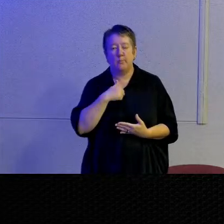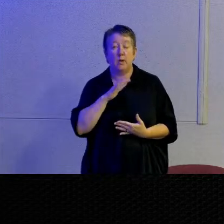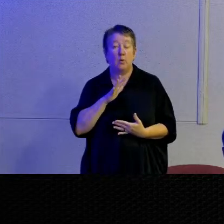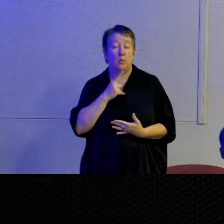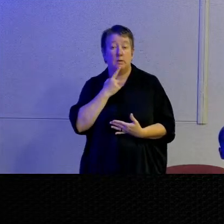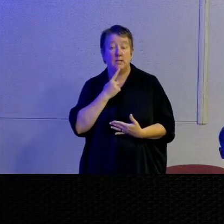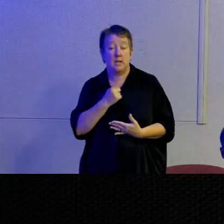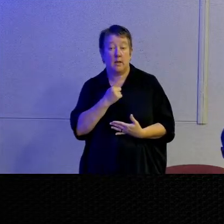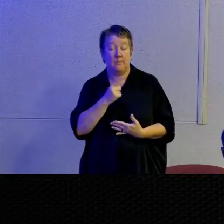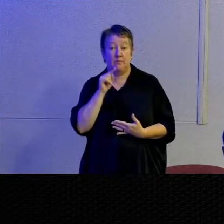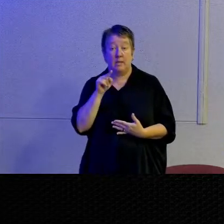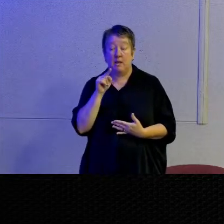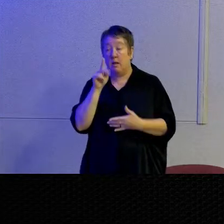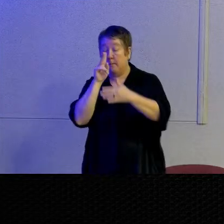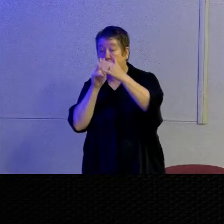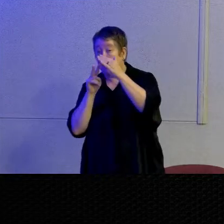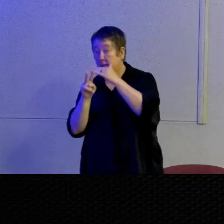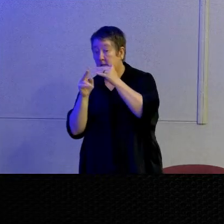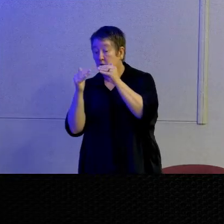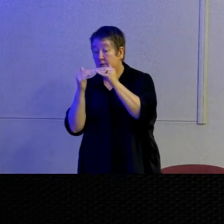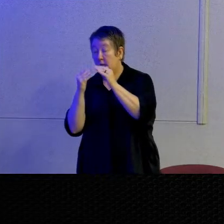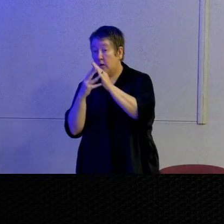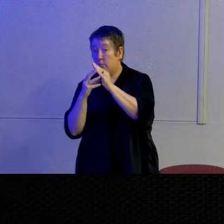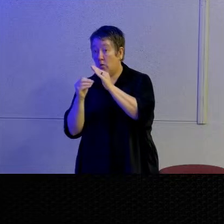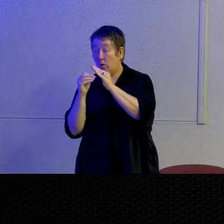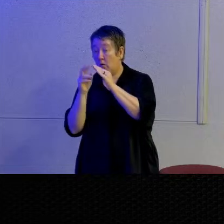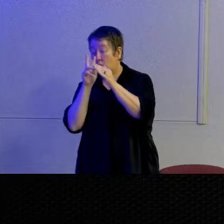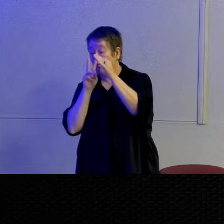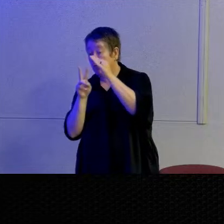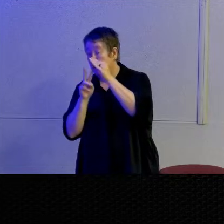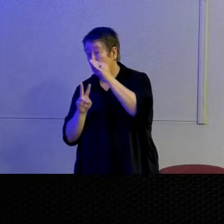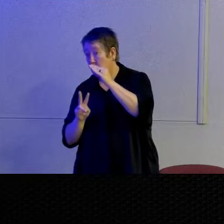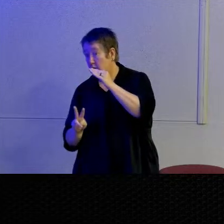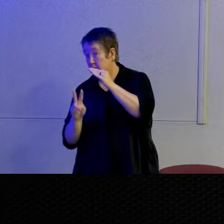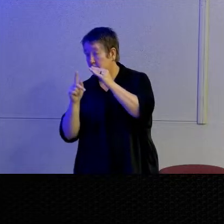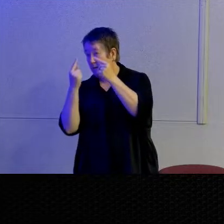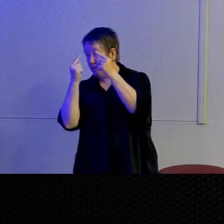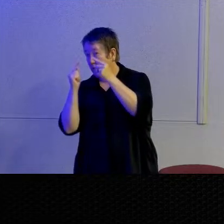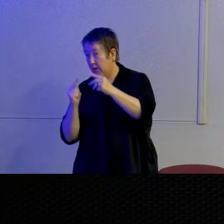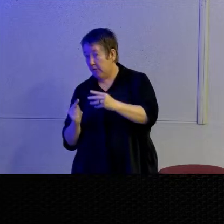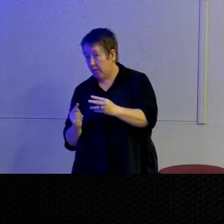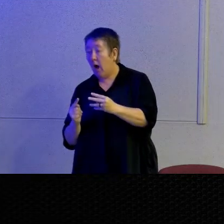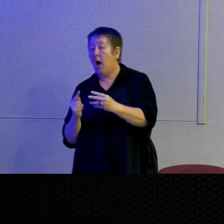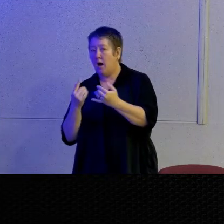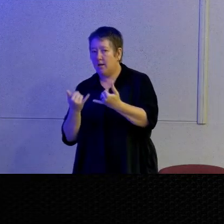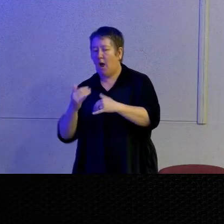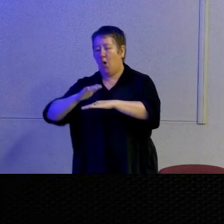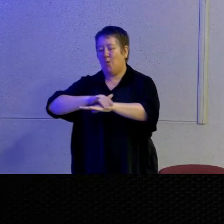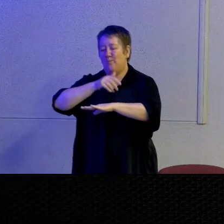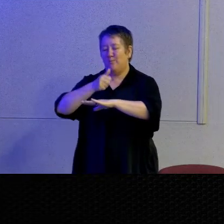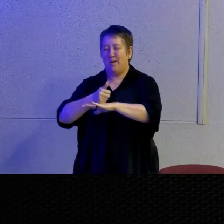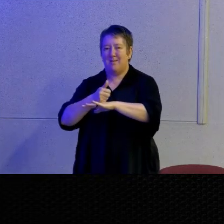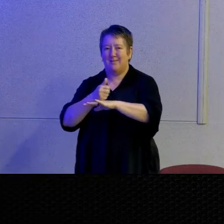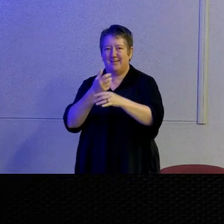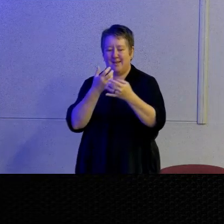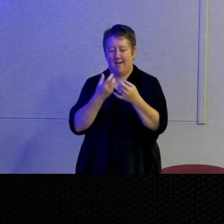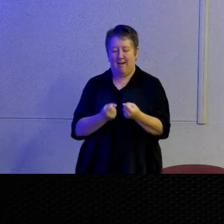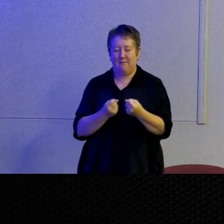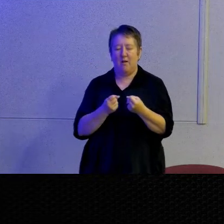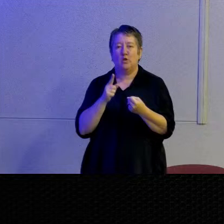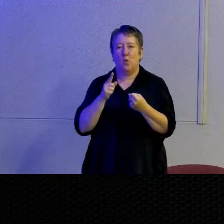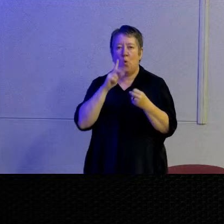by verifying the predictions of the standard model, we've got a firm basis for exploring what lies